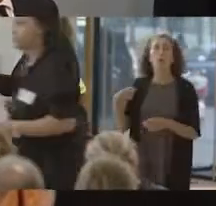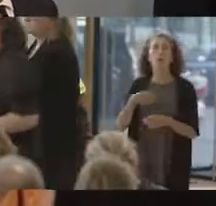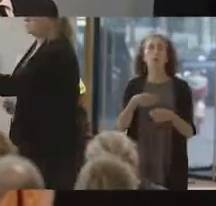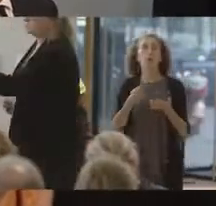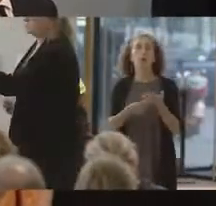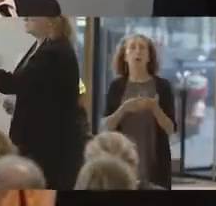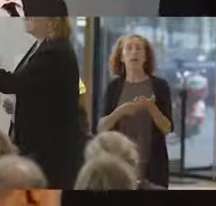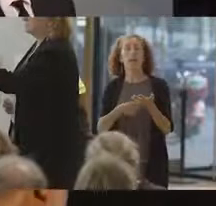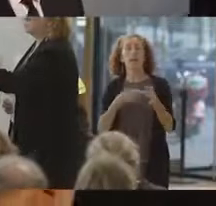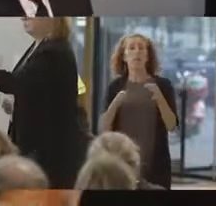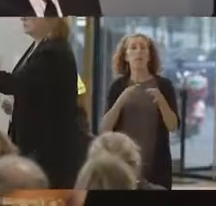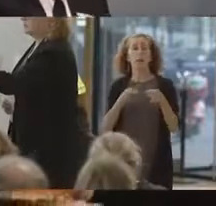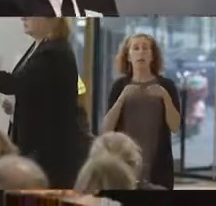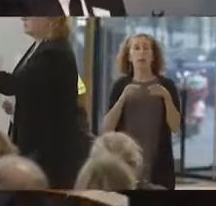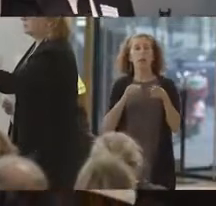that for.